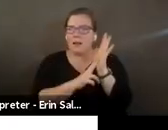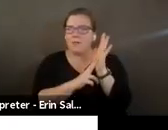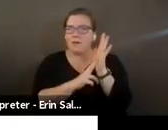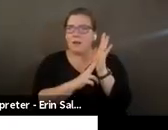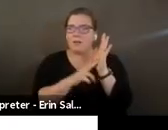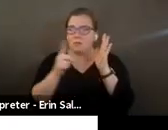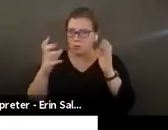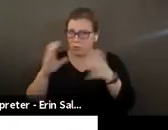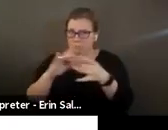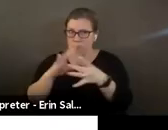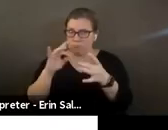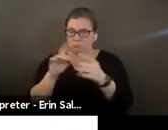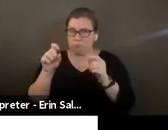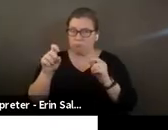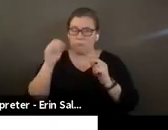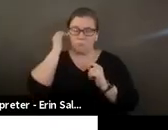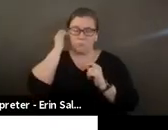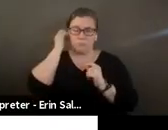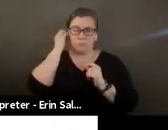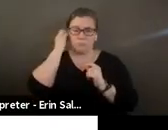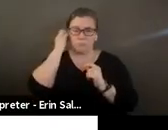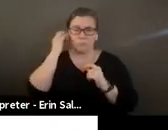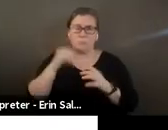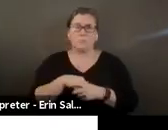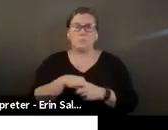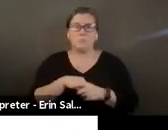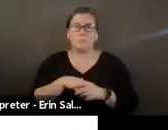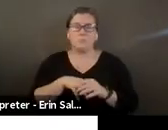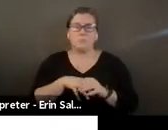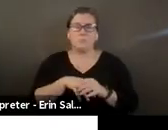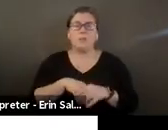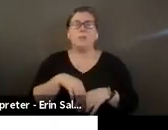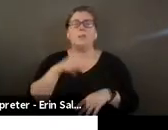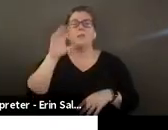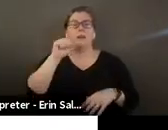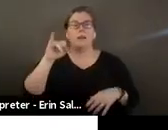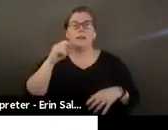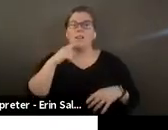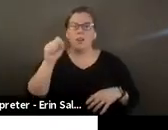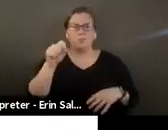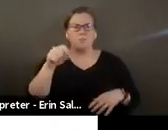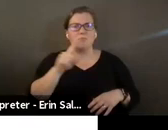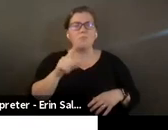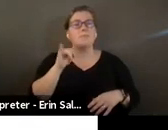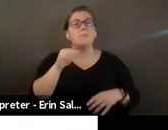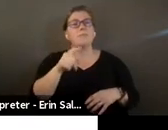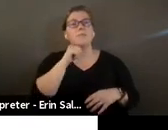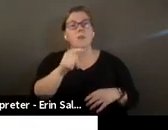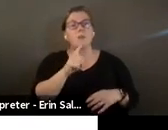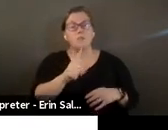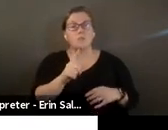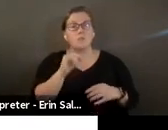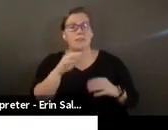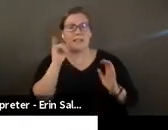with that. Do you want to talk a little bit about that? Sure. So if you are unsure of a certifier that you